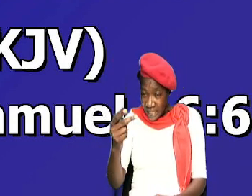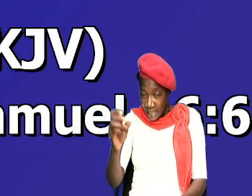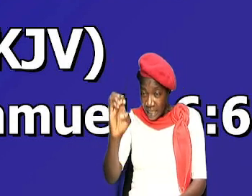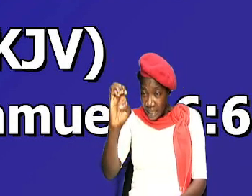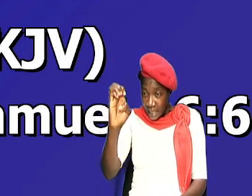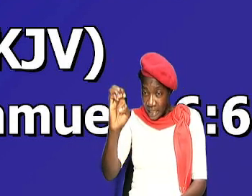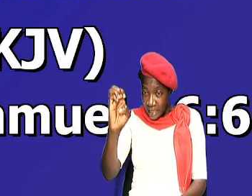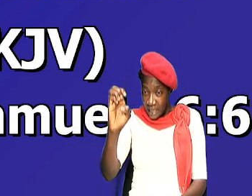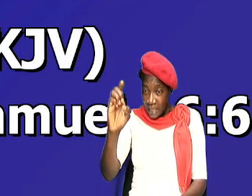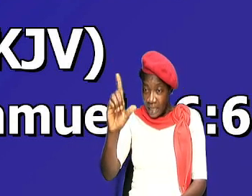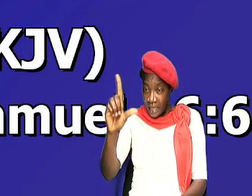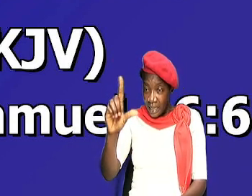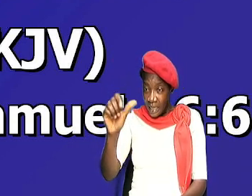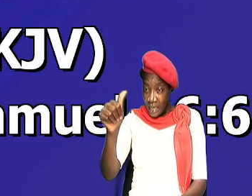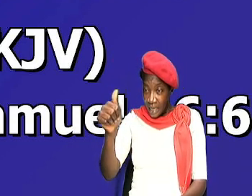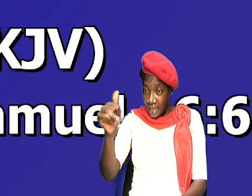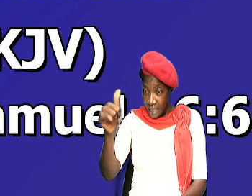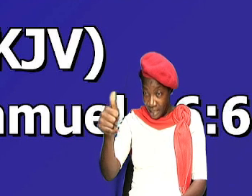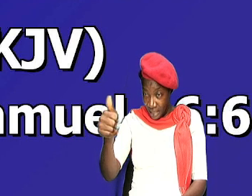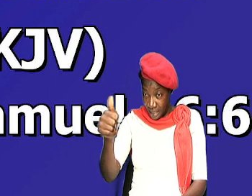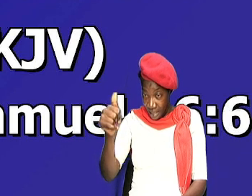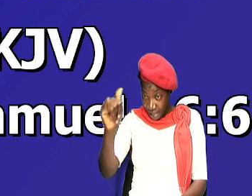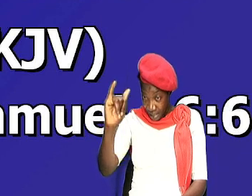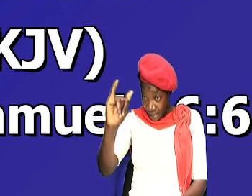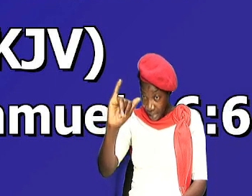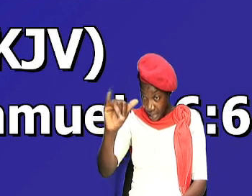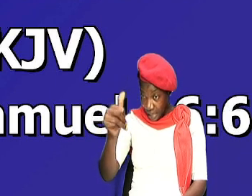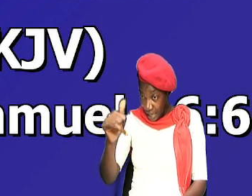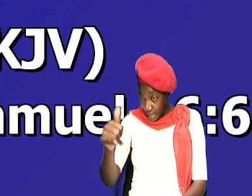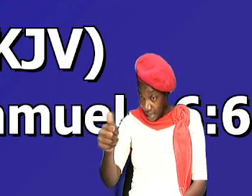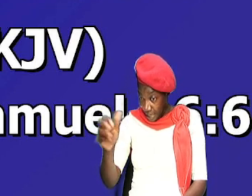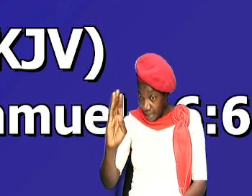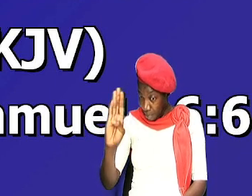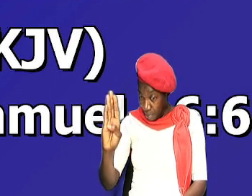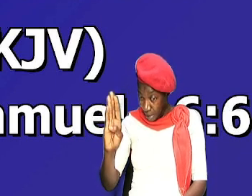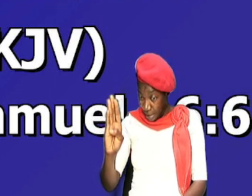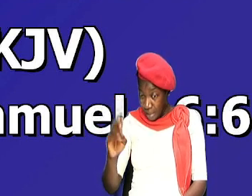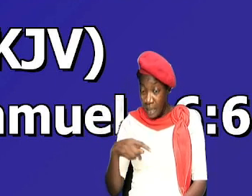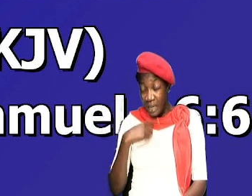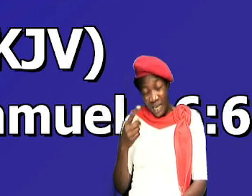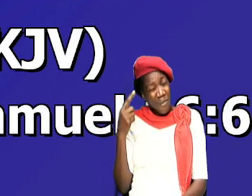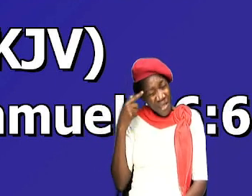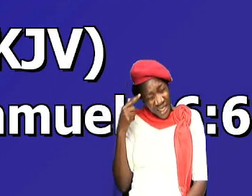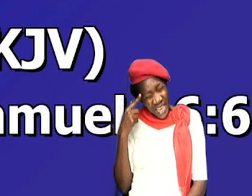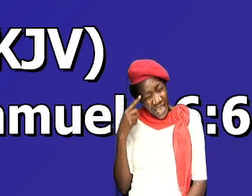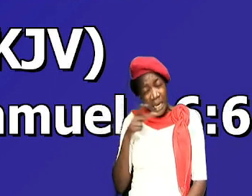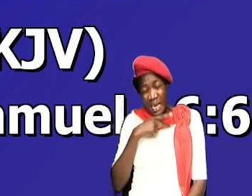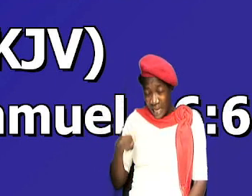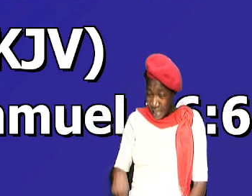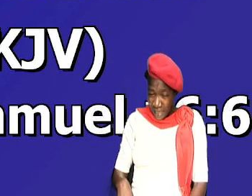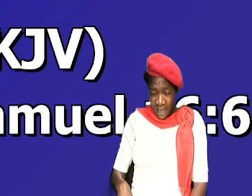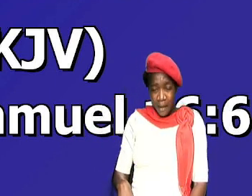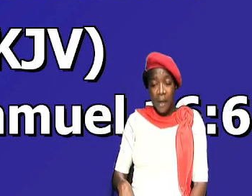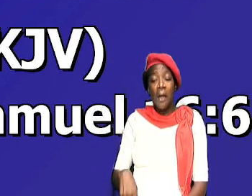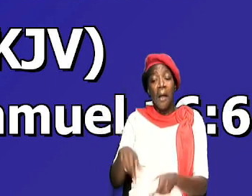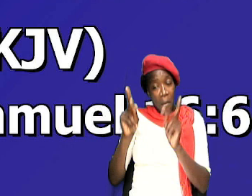he thought this was kingly material. But the Lord said unto Samuel, look not.